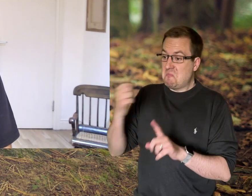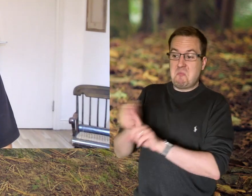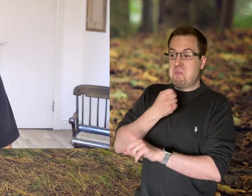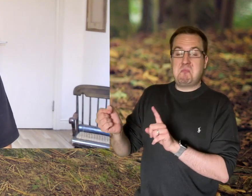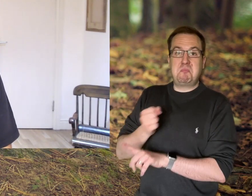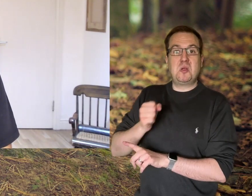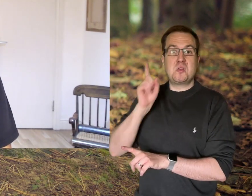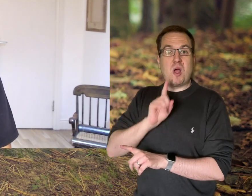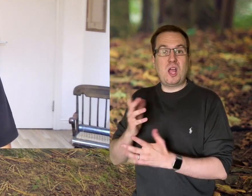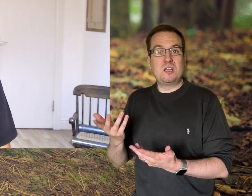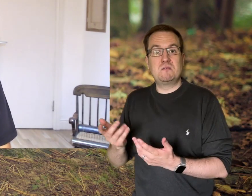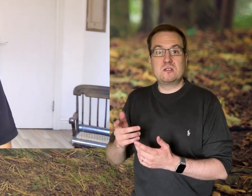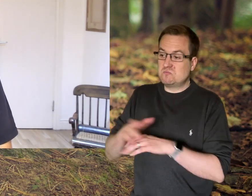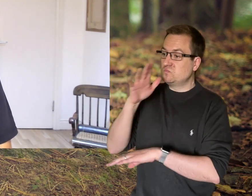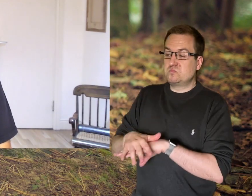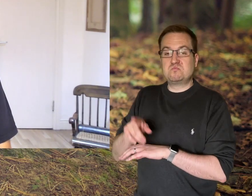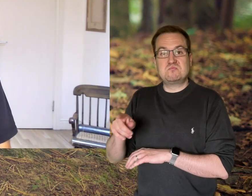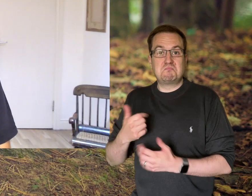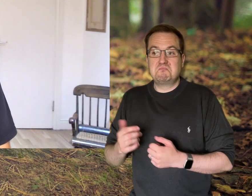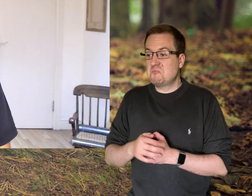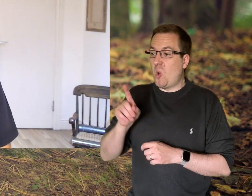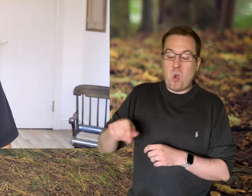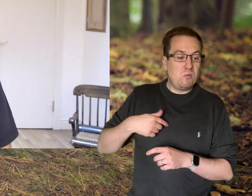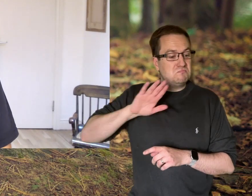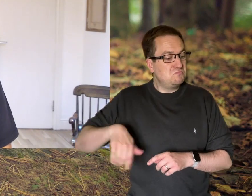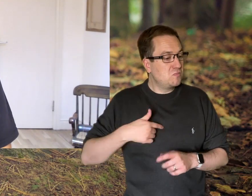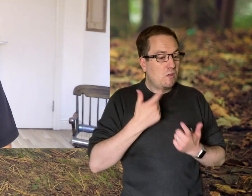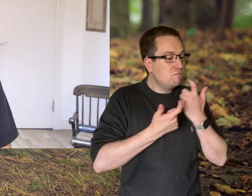with slaves, prostitutes, engage in